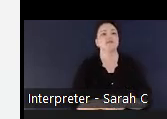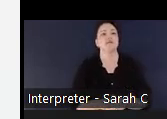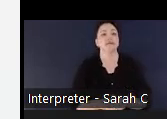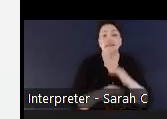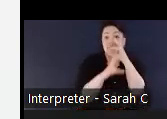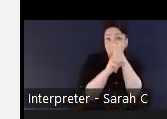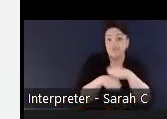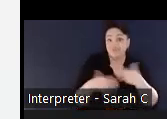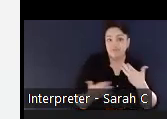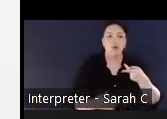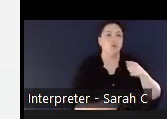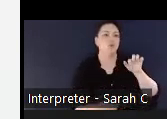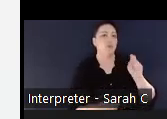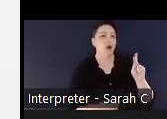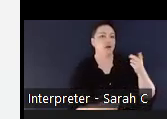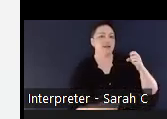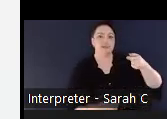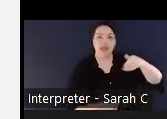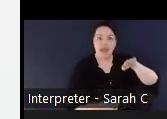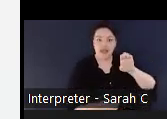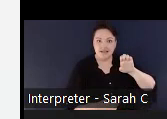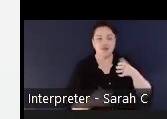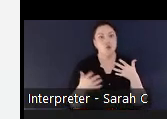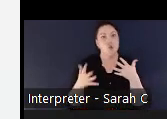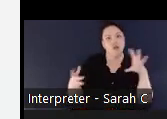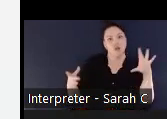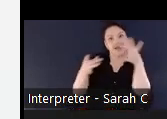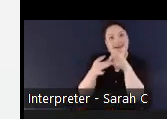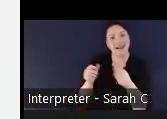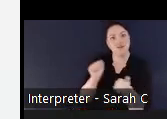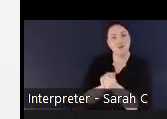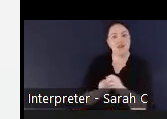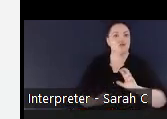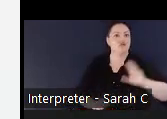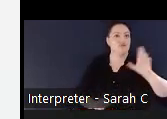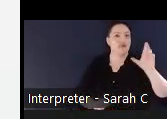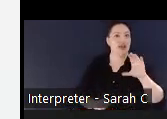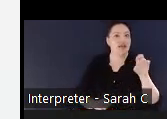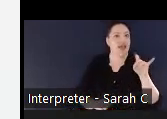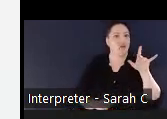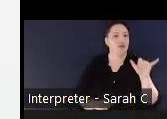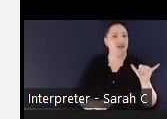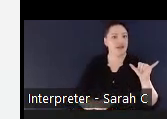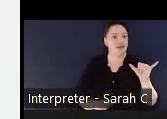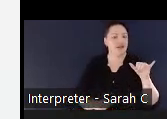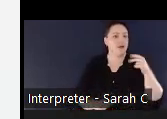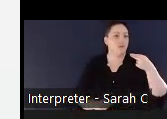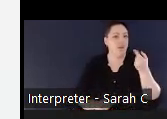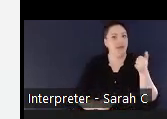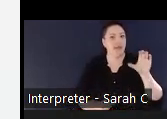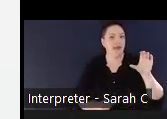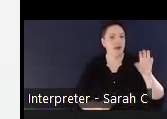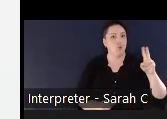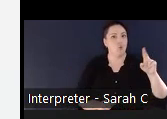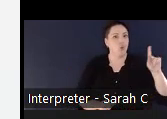project, looking to connect with the Riverside County Public Works Department. Another example I've added down here in